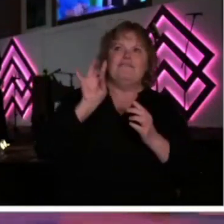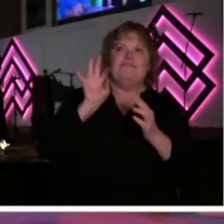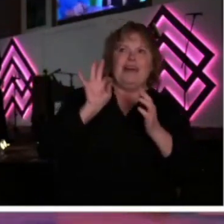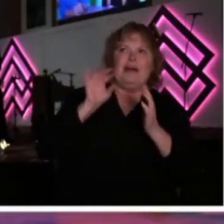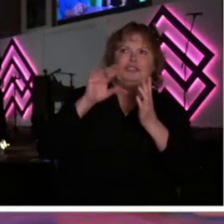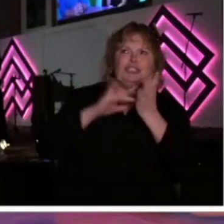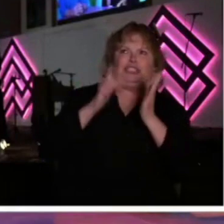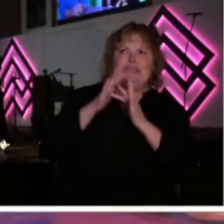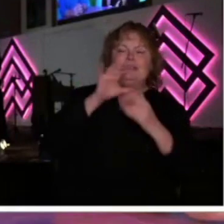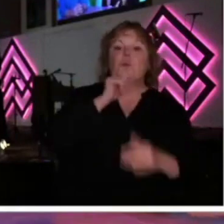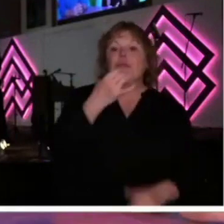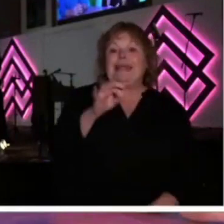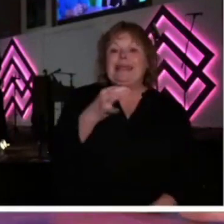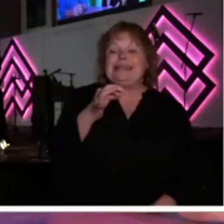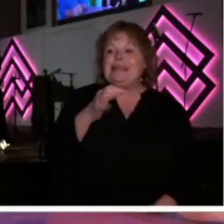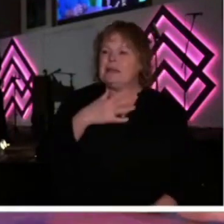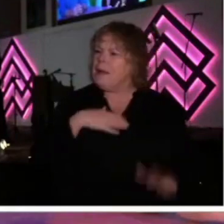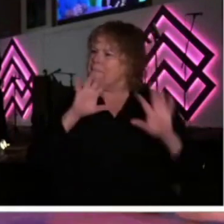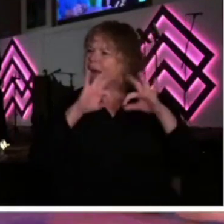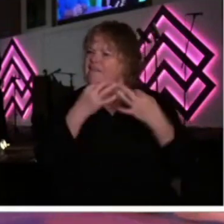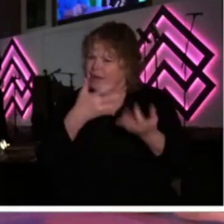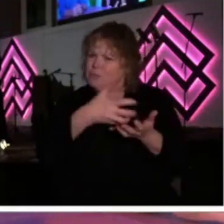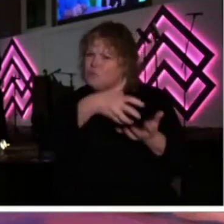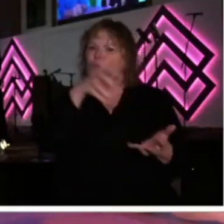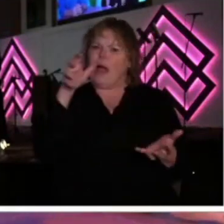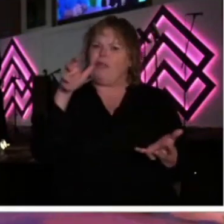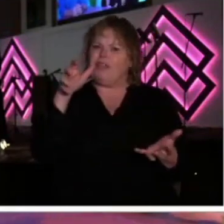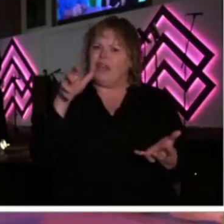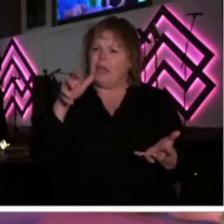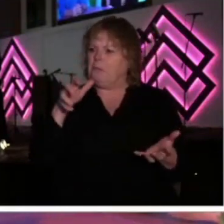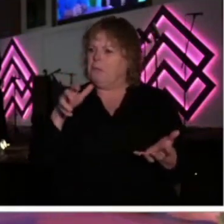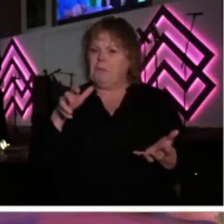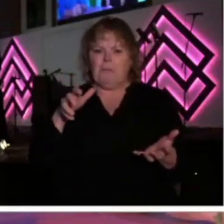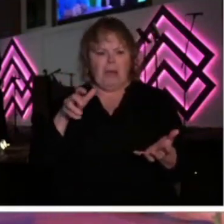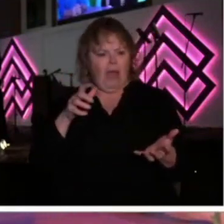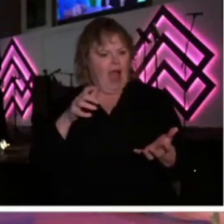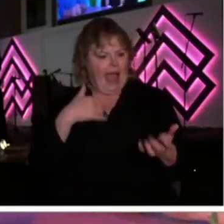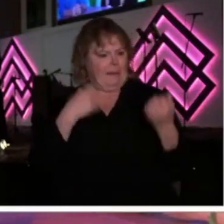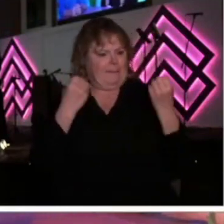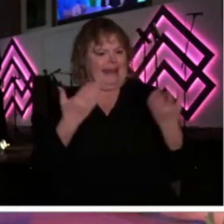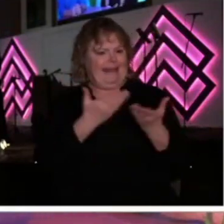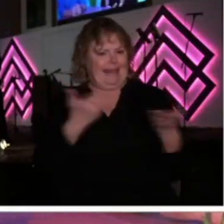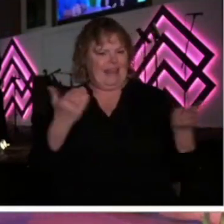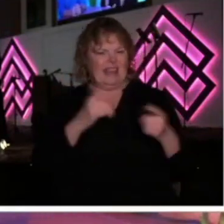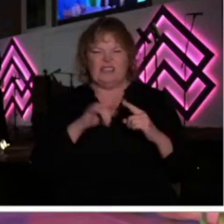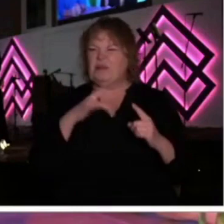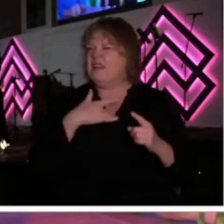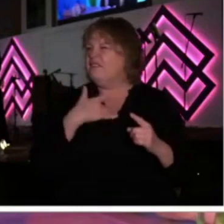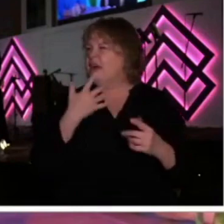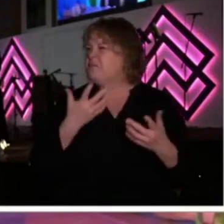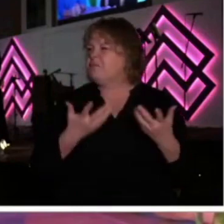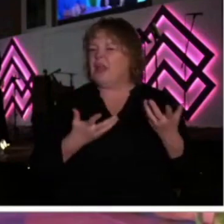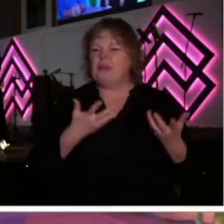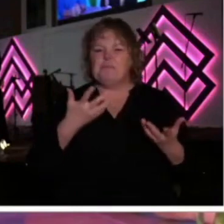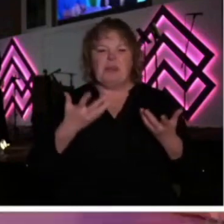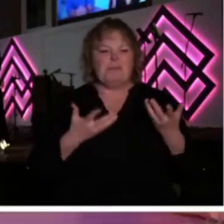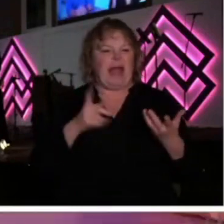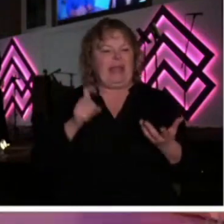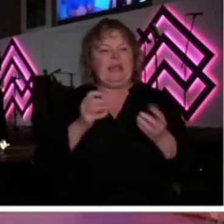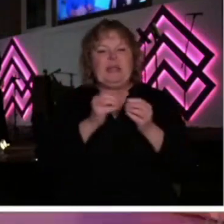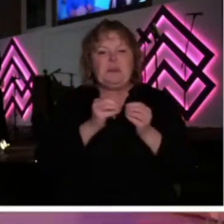and all those materialistic things, I felt empty. I felt like they just left you wanting more.